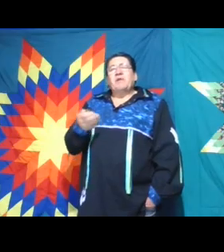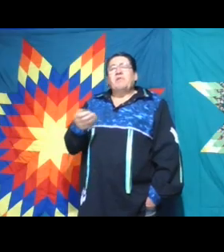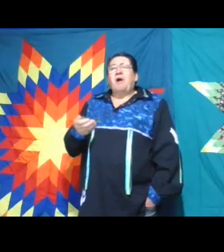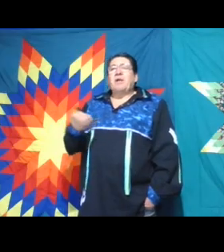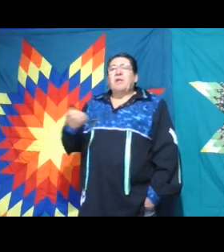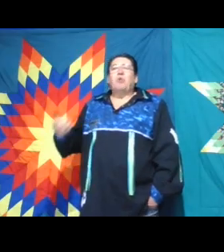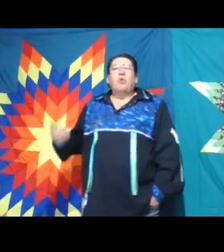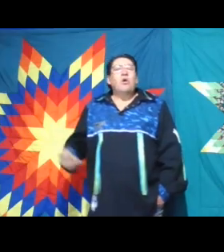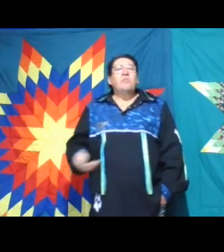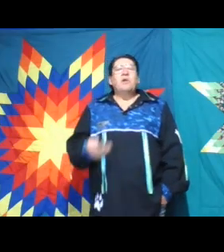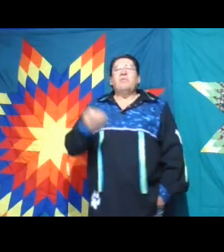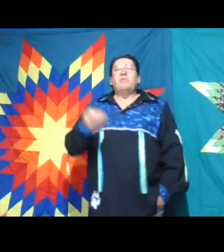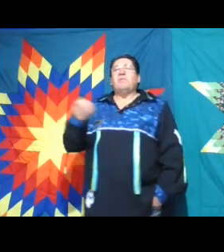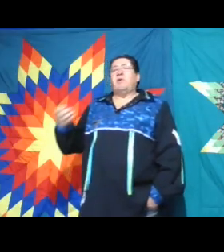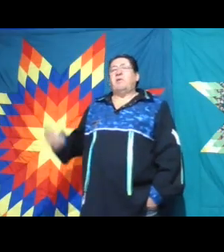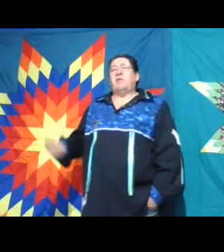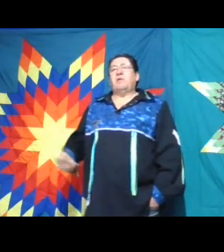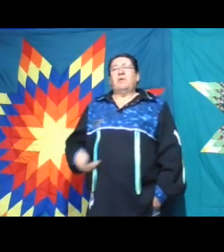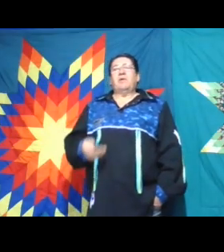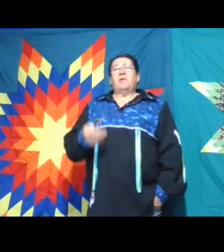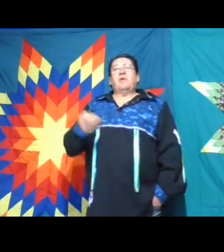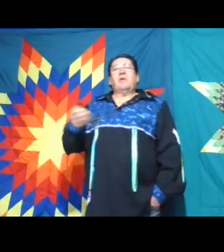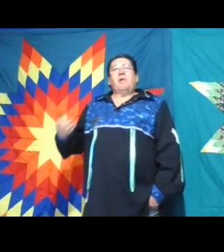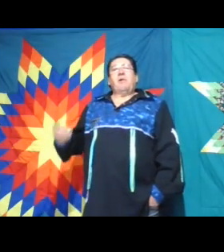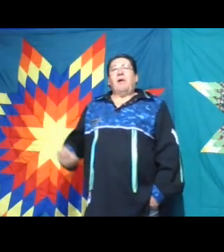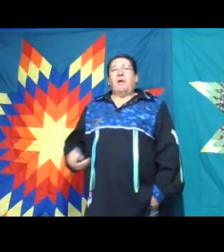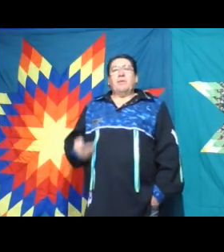when we start talking employment overall.